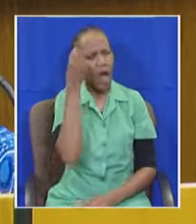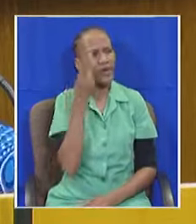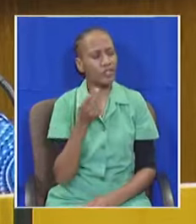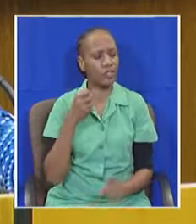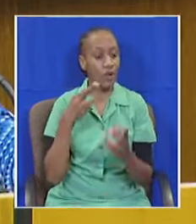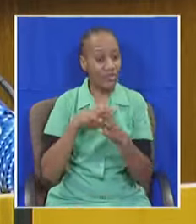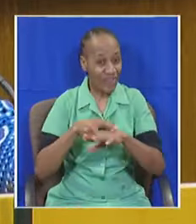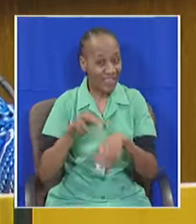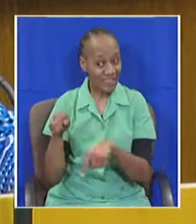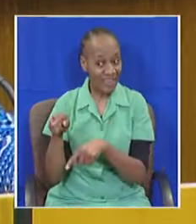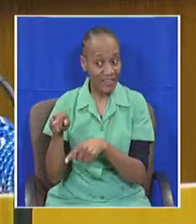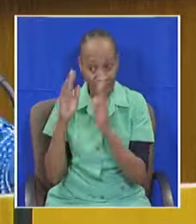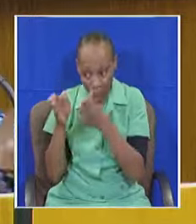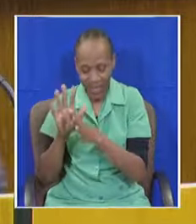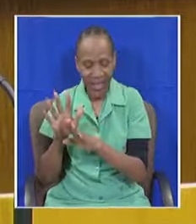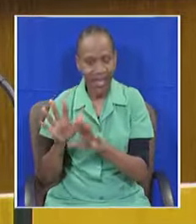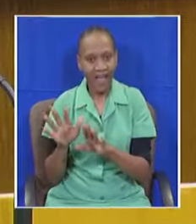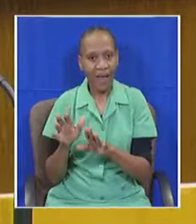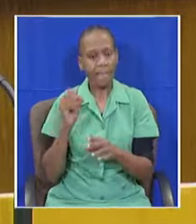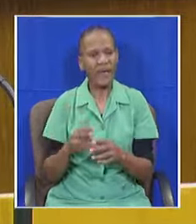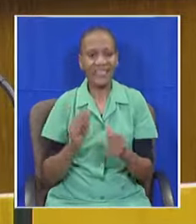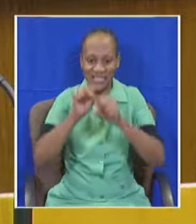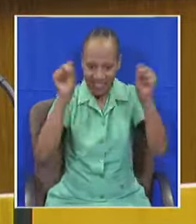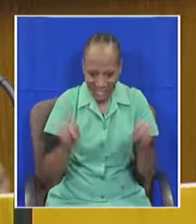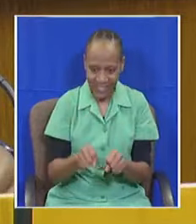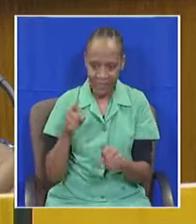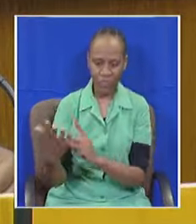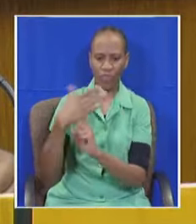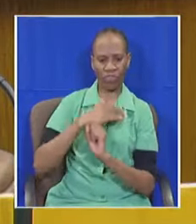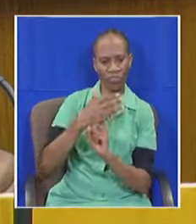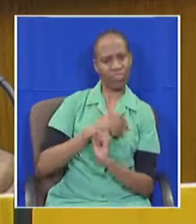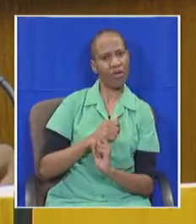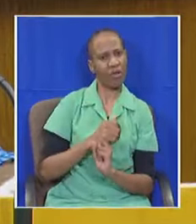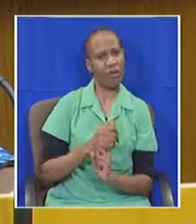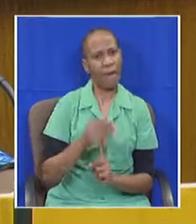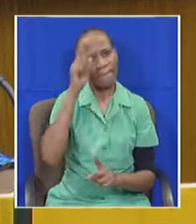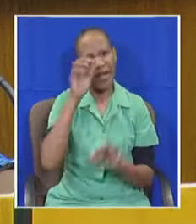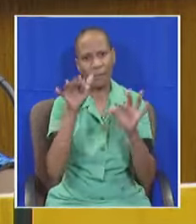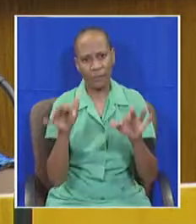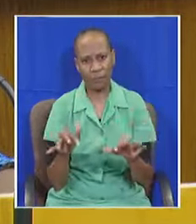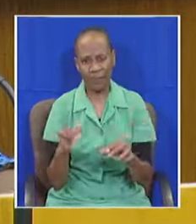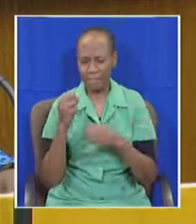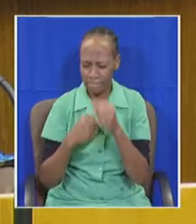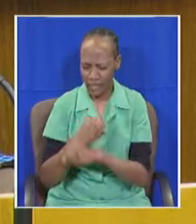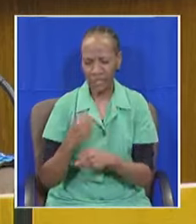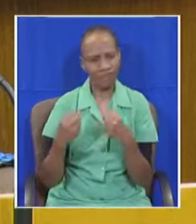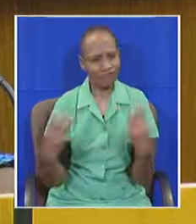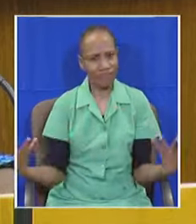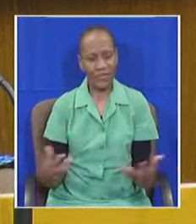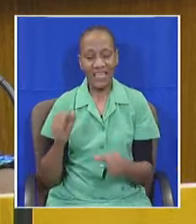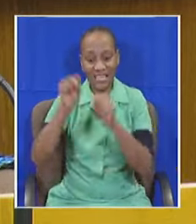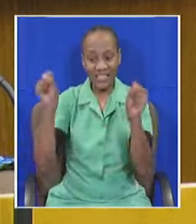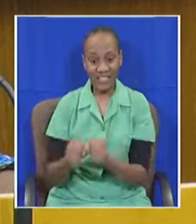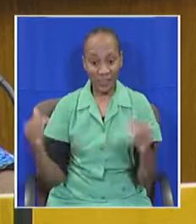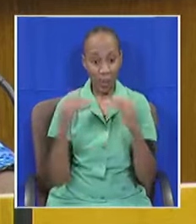race, nor a man, but the unjust system that had suppressed black Africans for decades. A system that refused to give